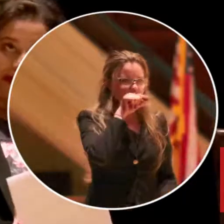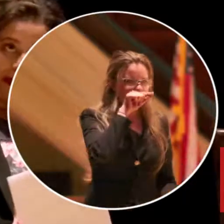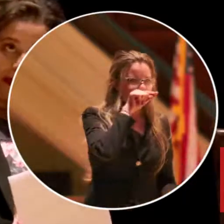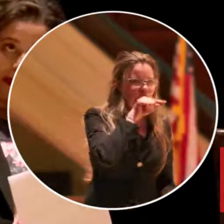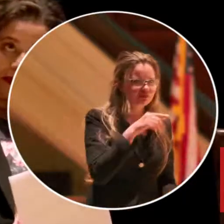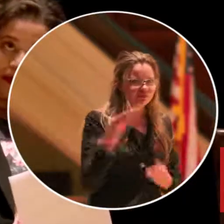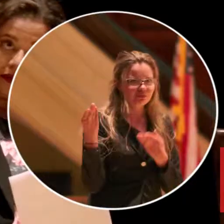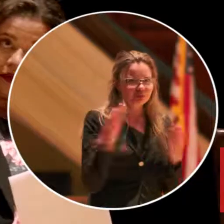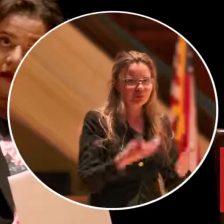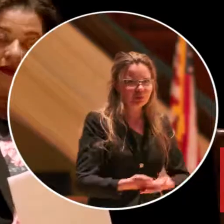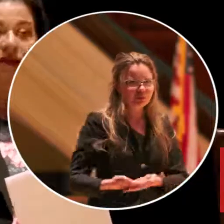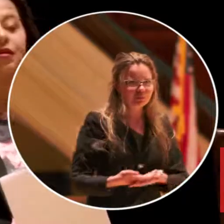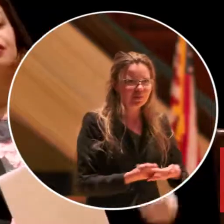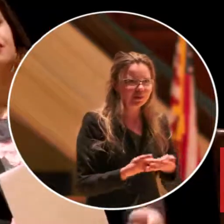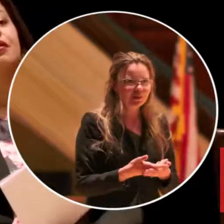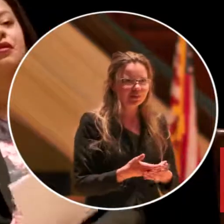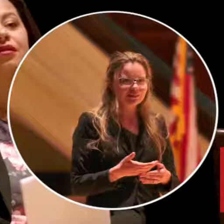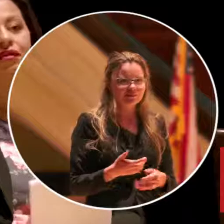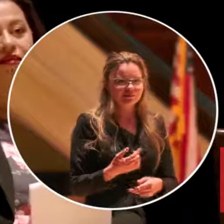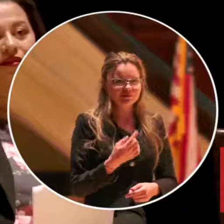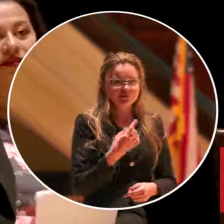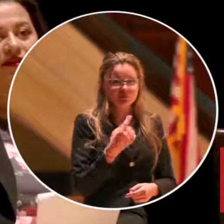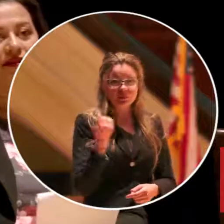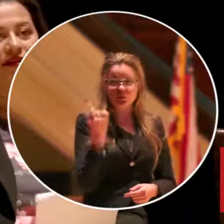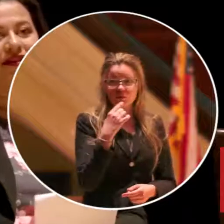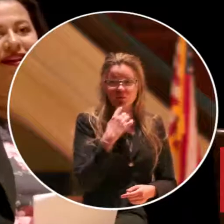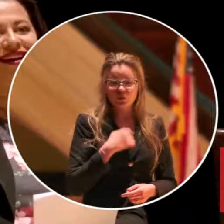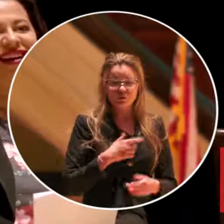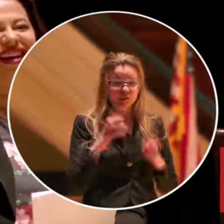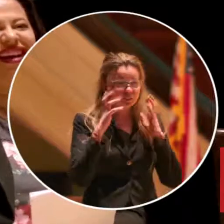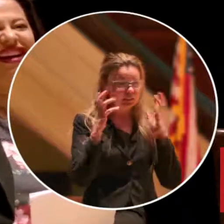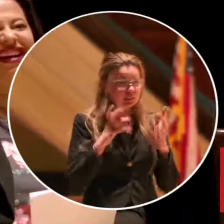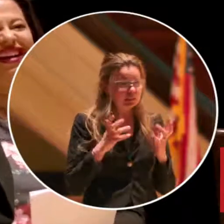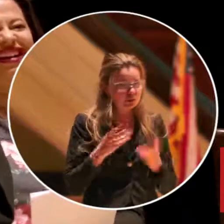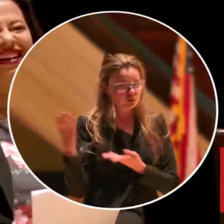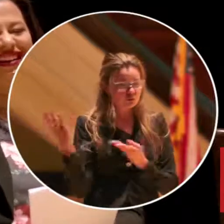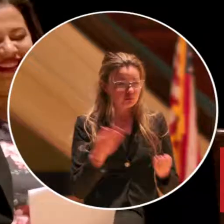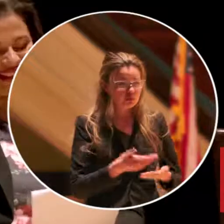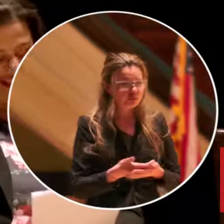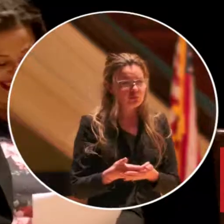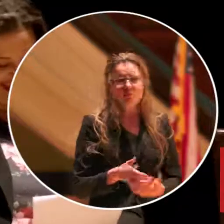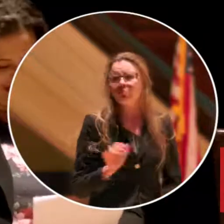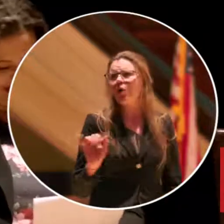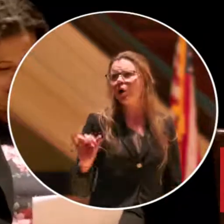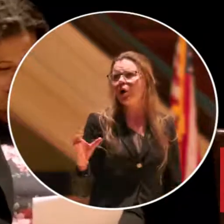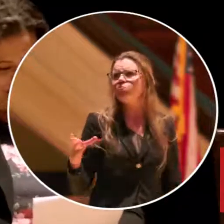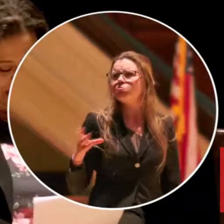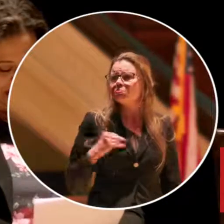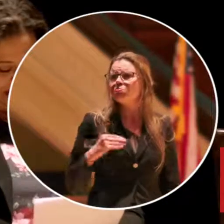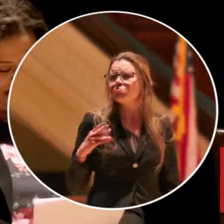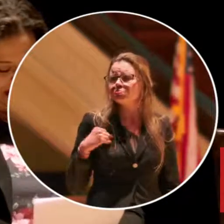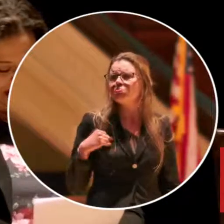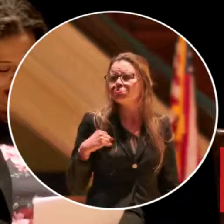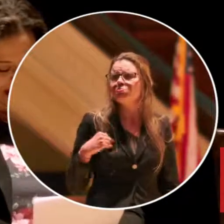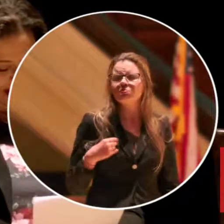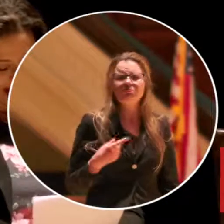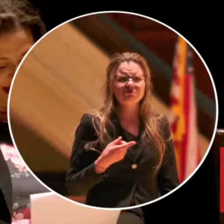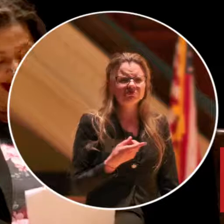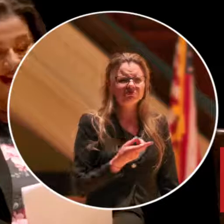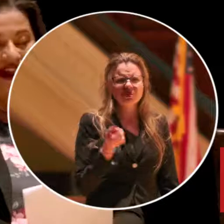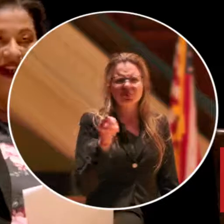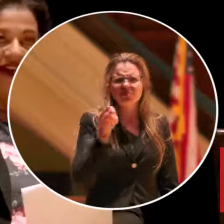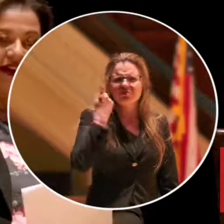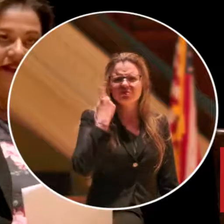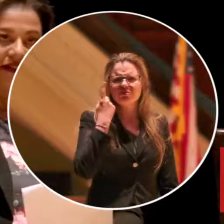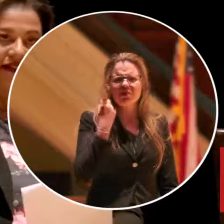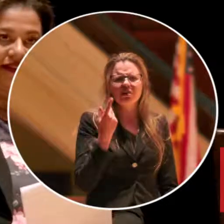had anyone told me Santa was responsible for newborn deliveries, oh, I would have totally accepted that. After all, he had the logistics down pat and knew